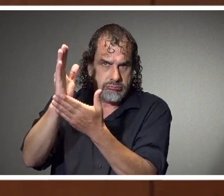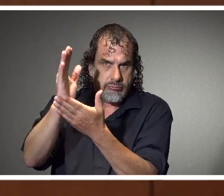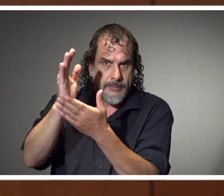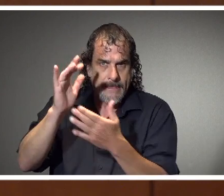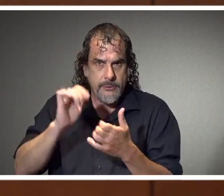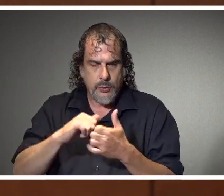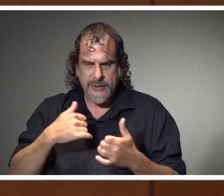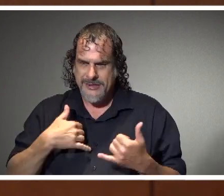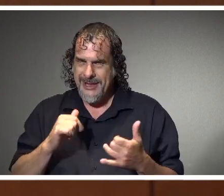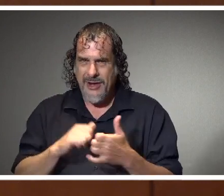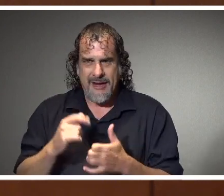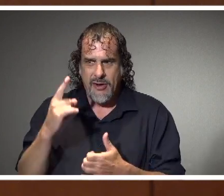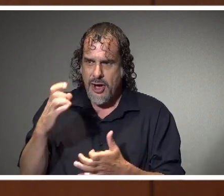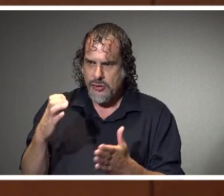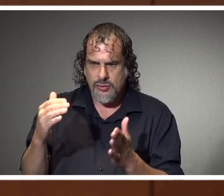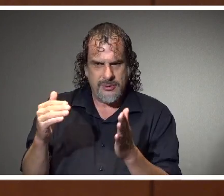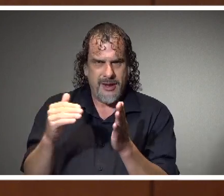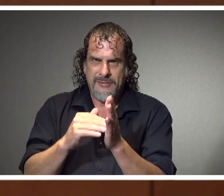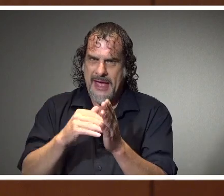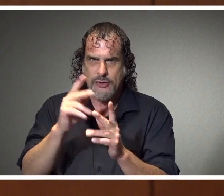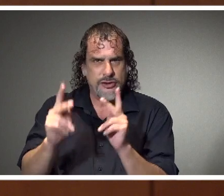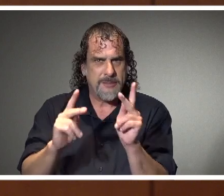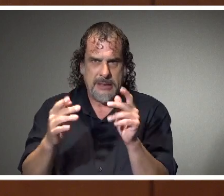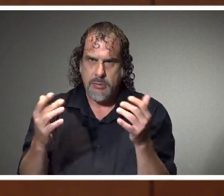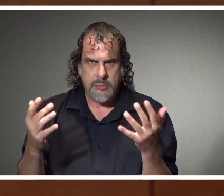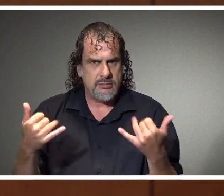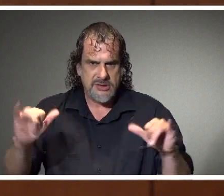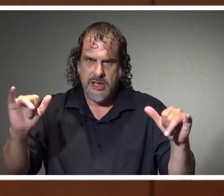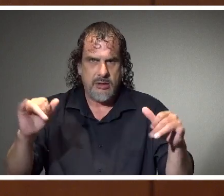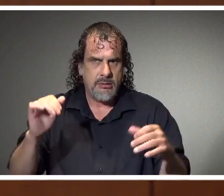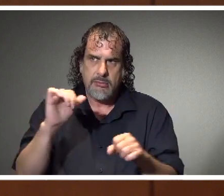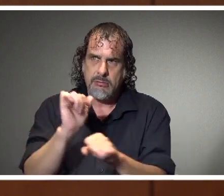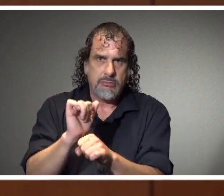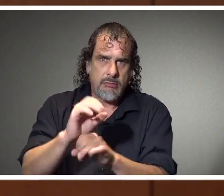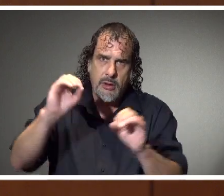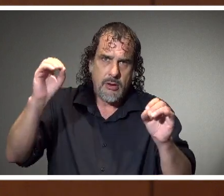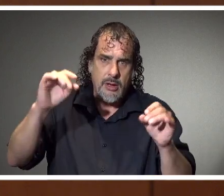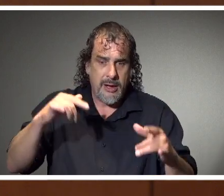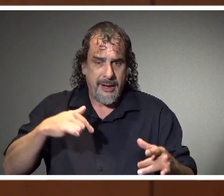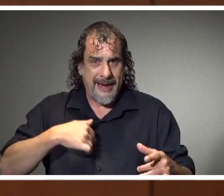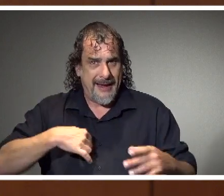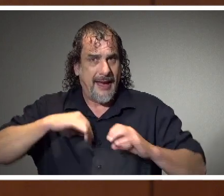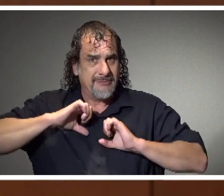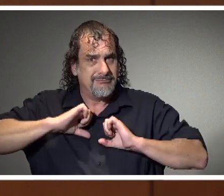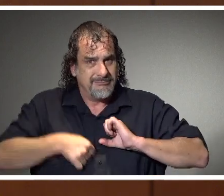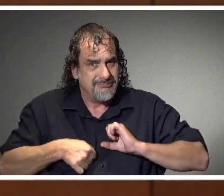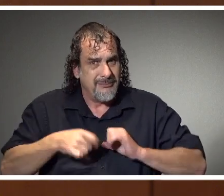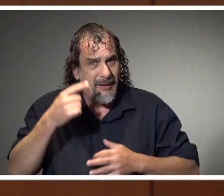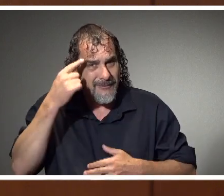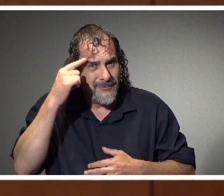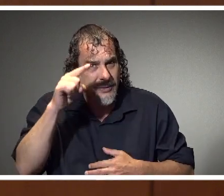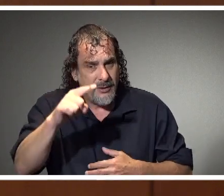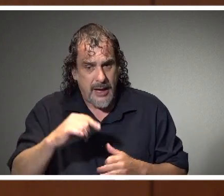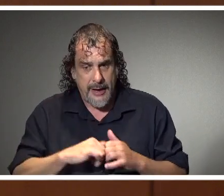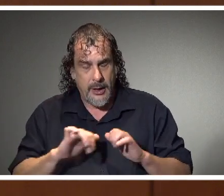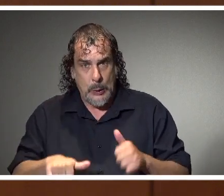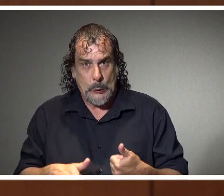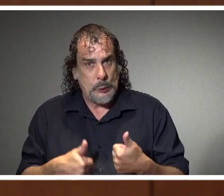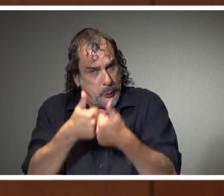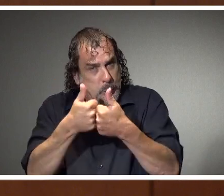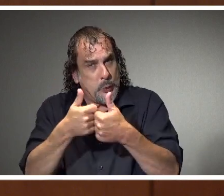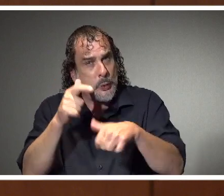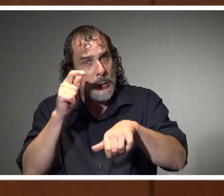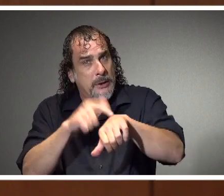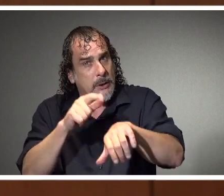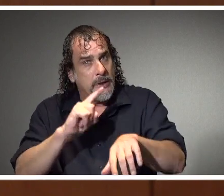of Mississippians out of work. And what I would say to those individuals is that my heart breaks for you. I know how challenging this is. We are